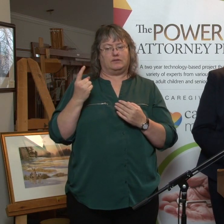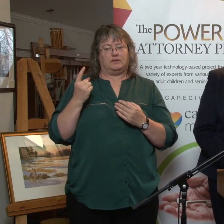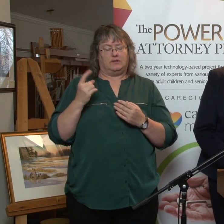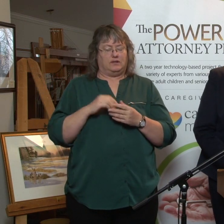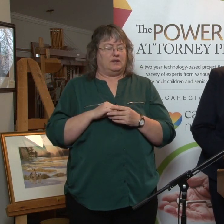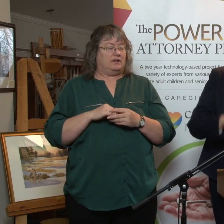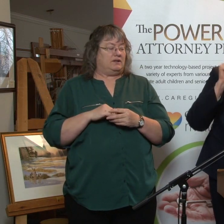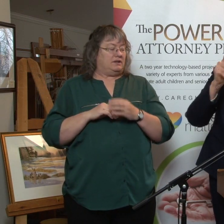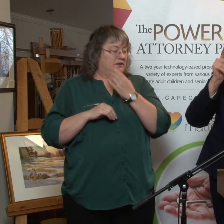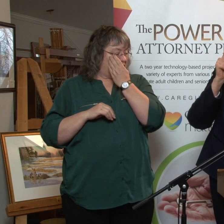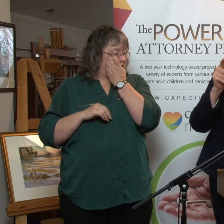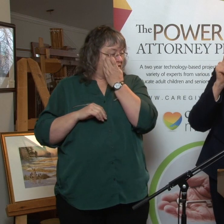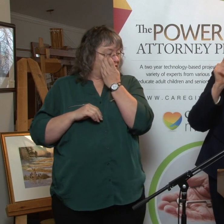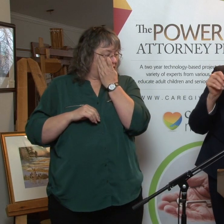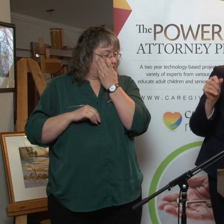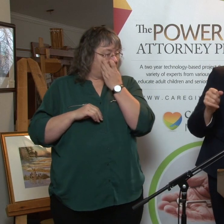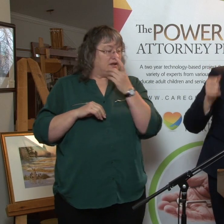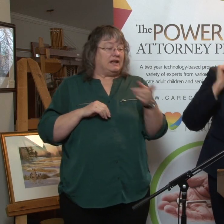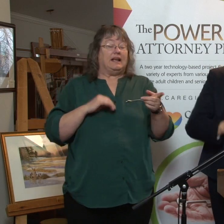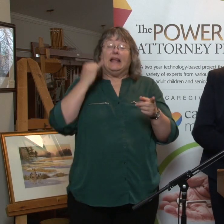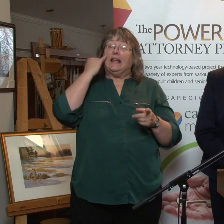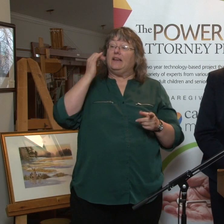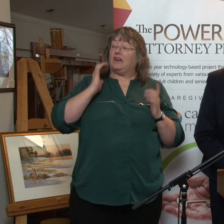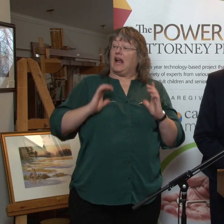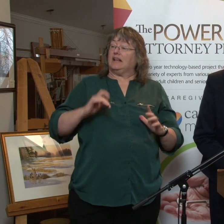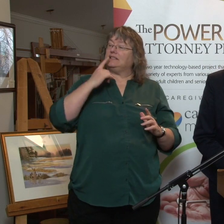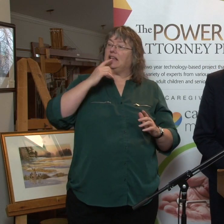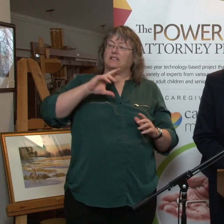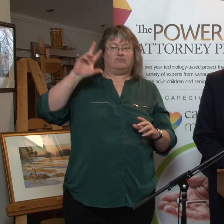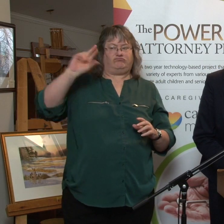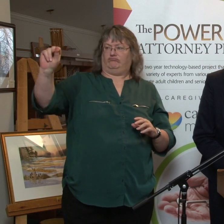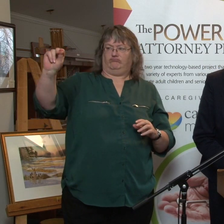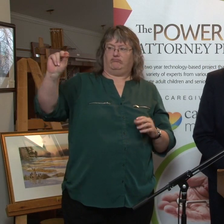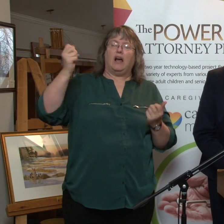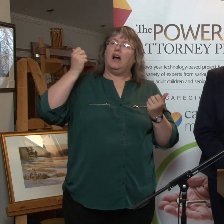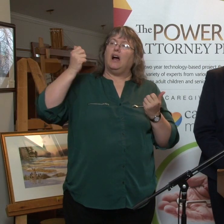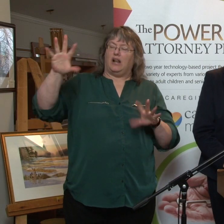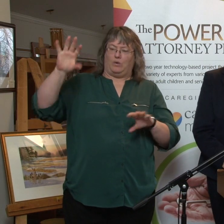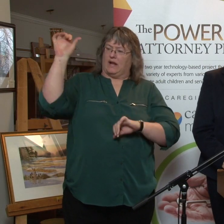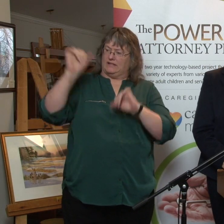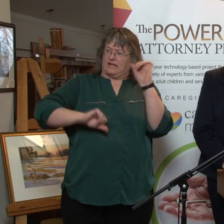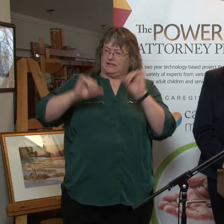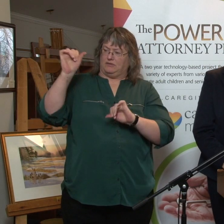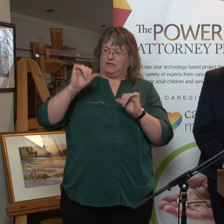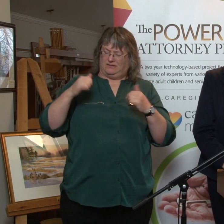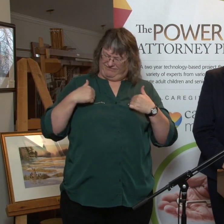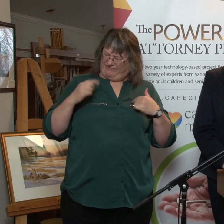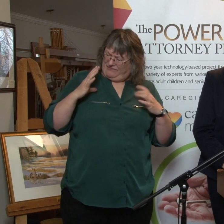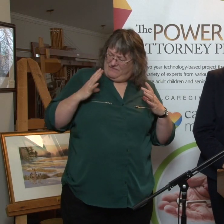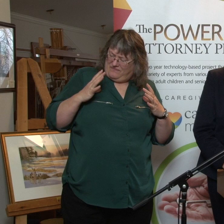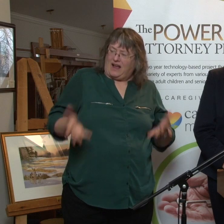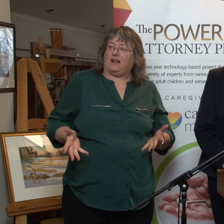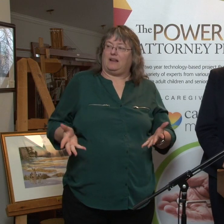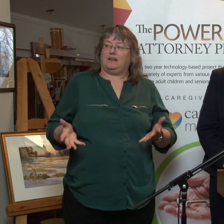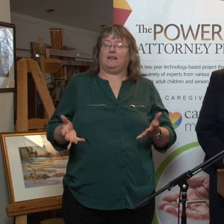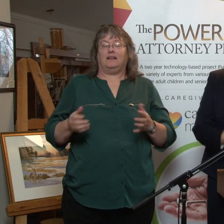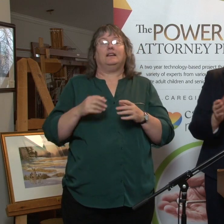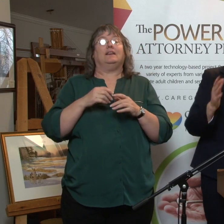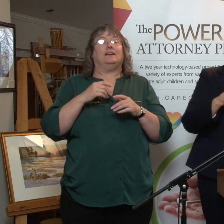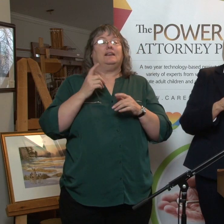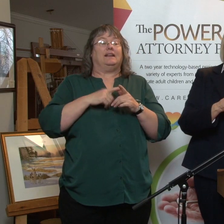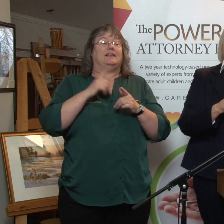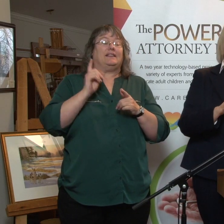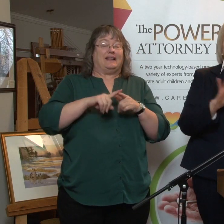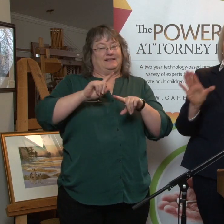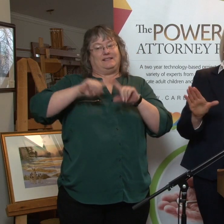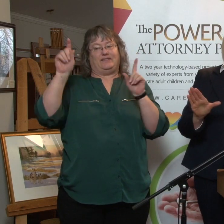their affairs. If the client says, I'm not going to have that assessment, there's nothing wrong with me, then you're in a